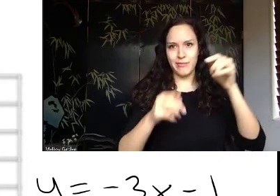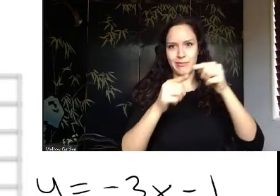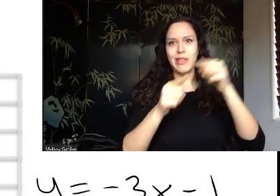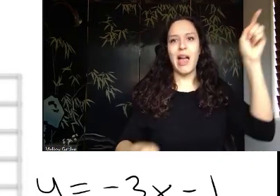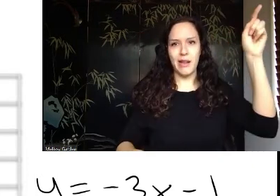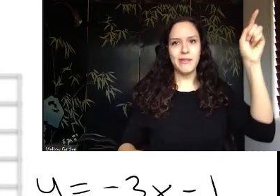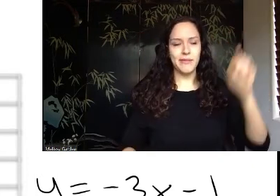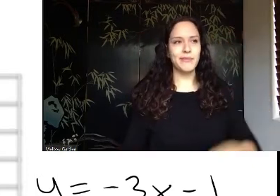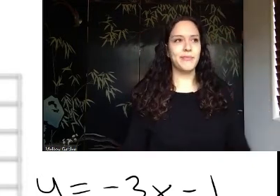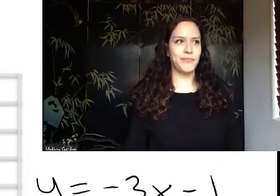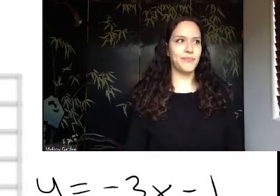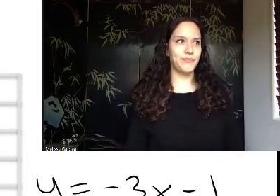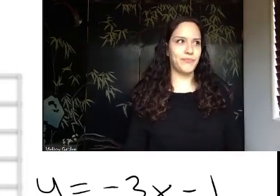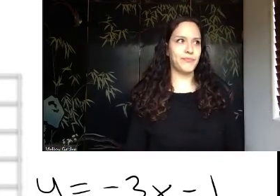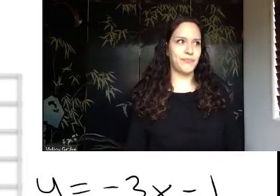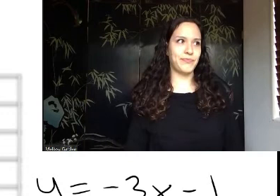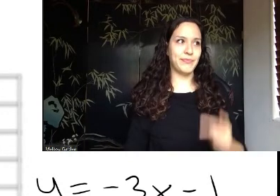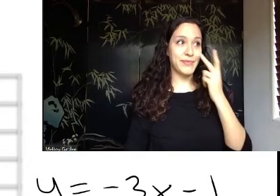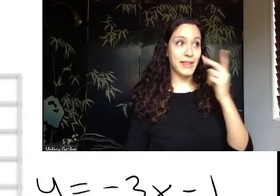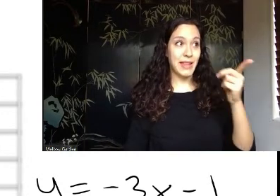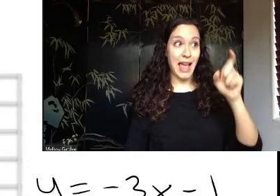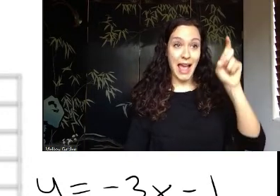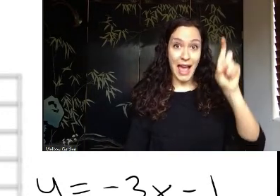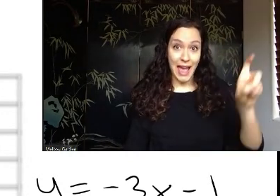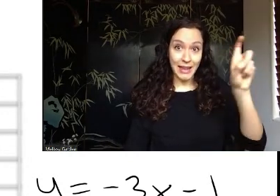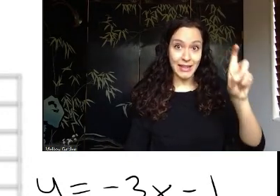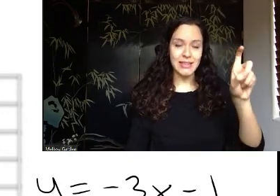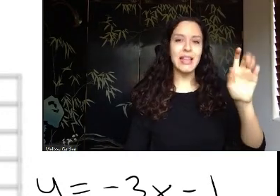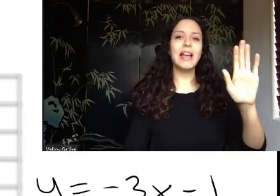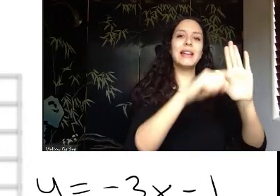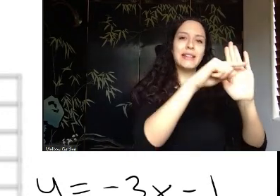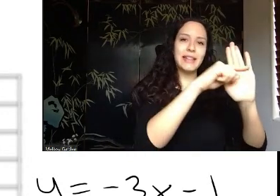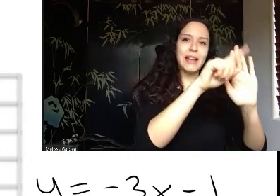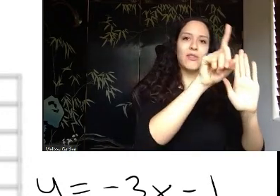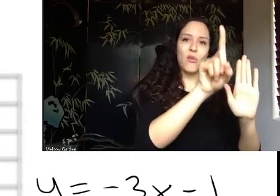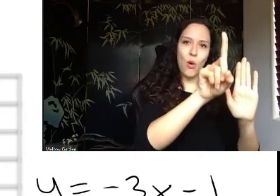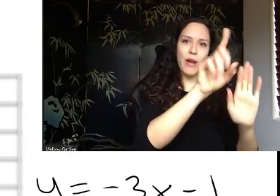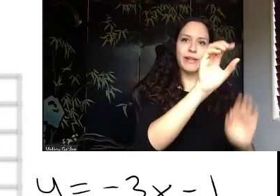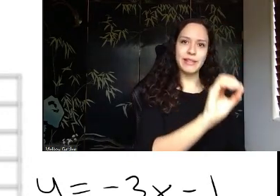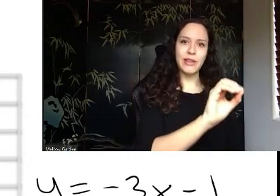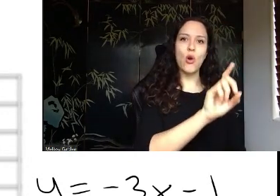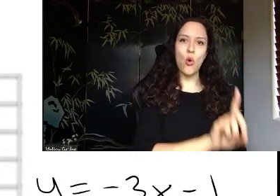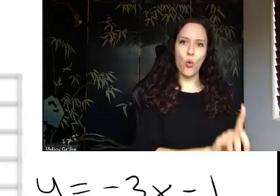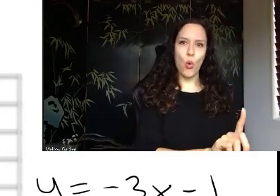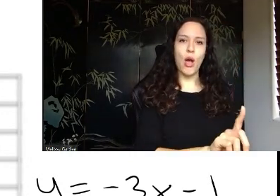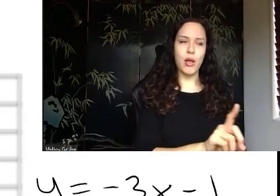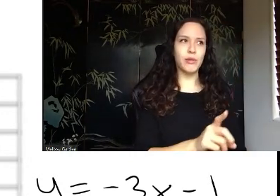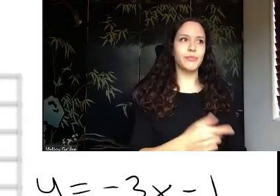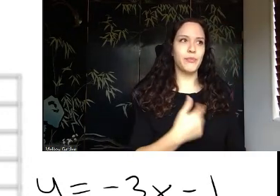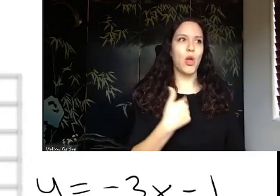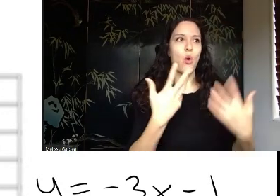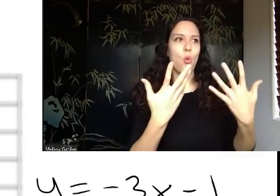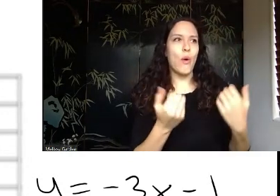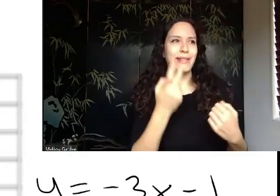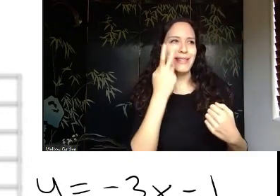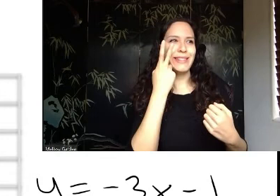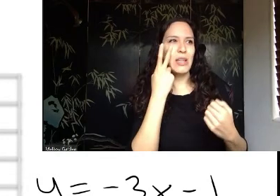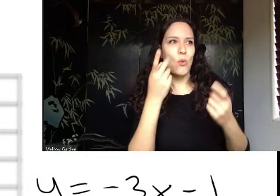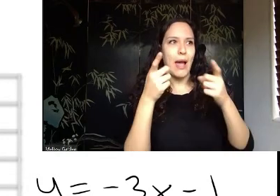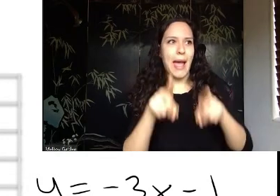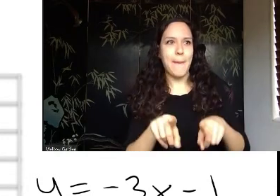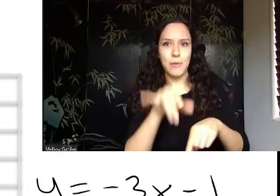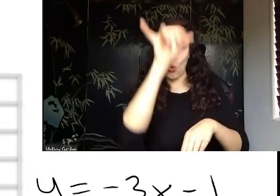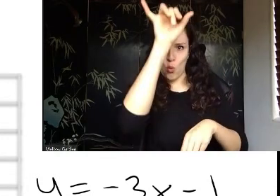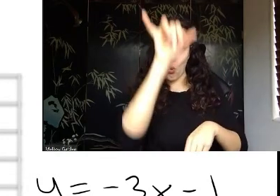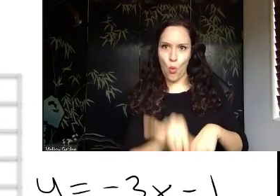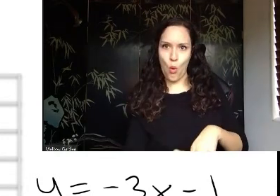you can see, I'm giving you negative 1, 0, and 1 because I want to see what happens directly on the y-axis. I want to see what happens to the